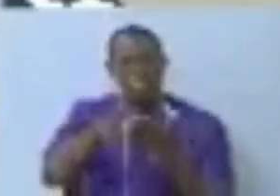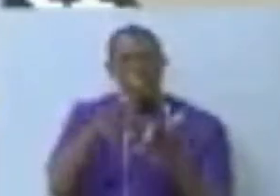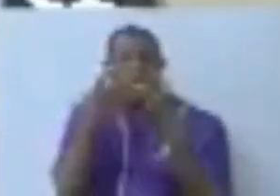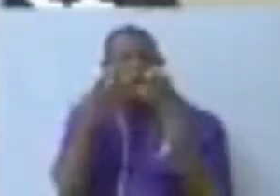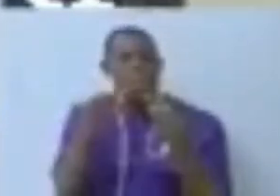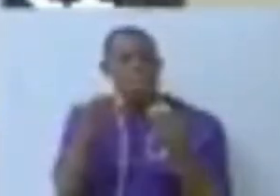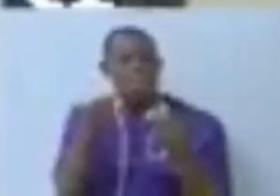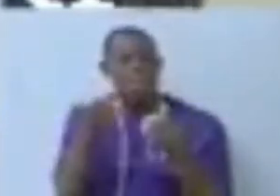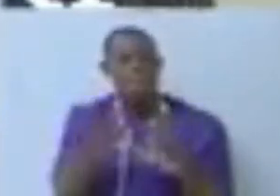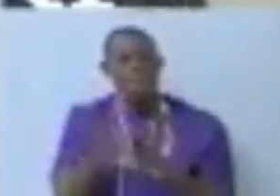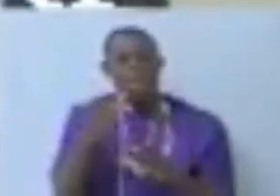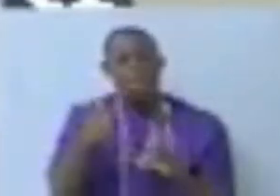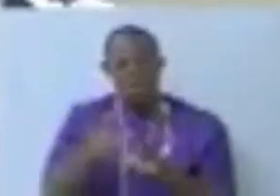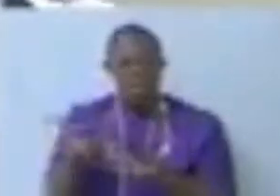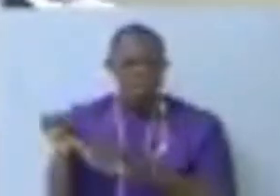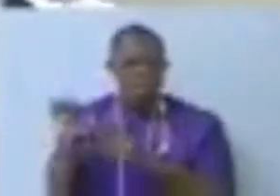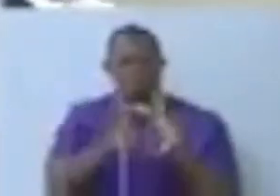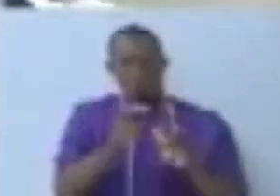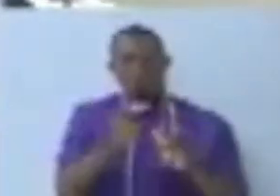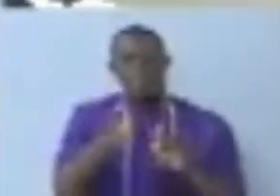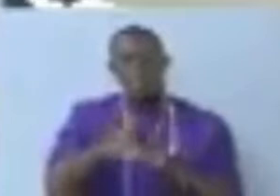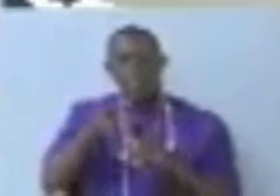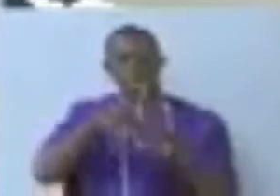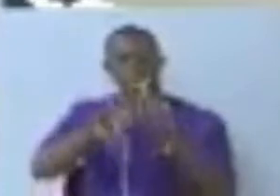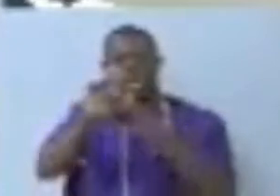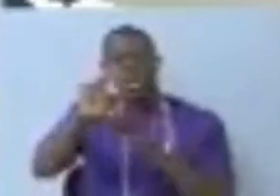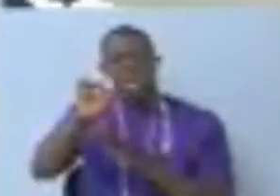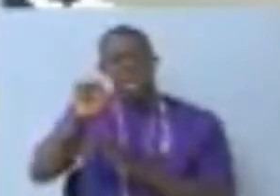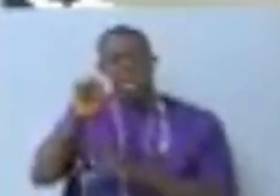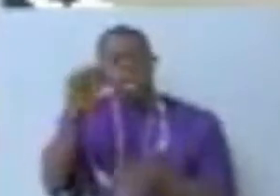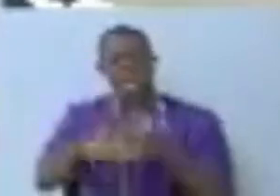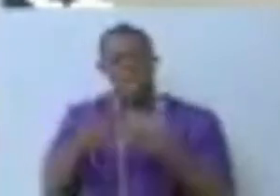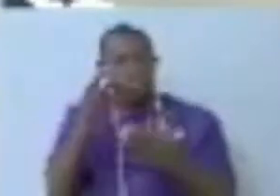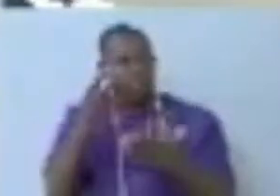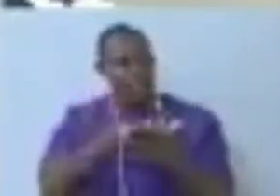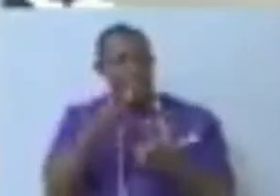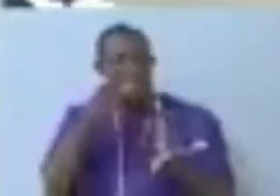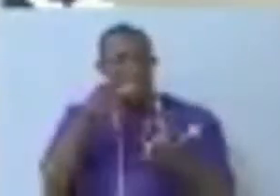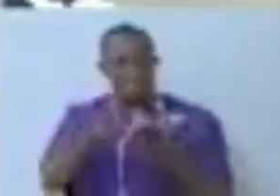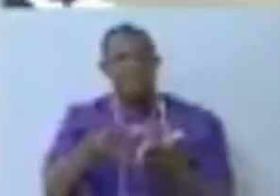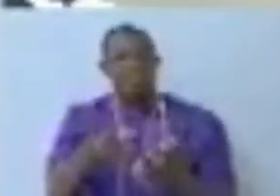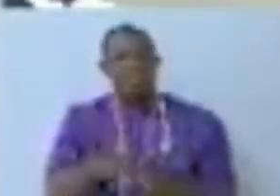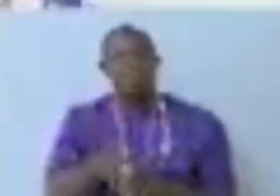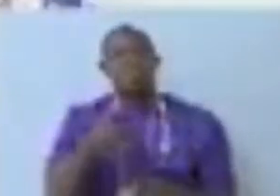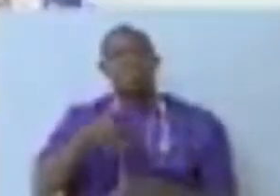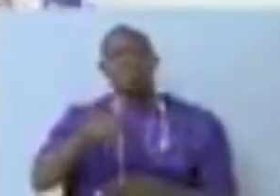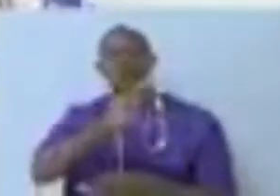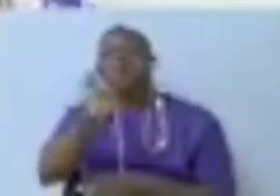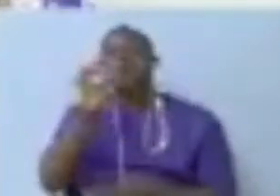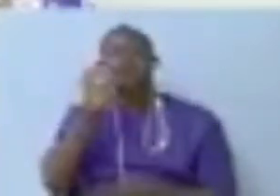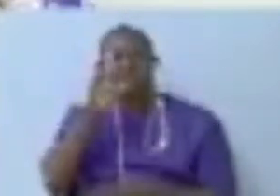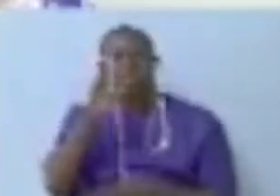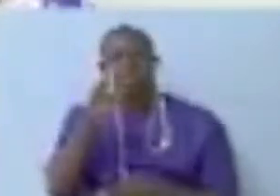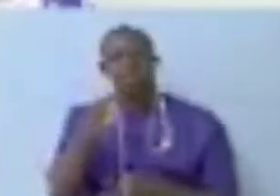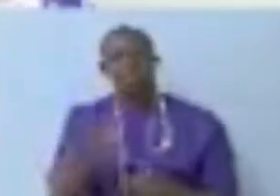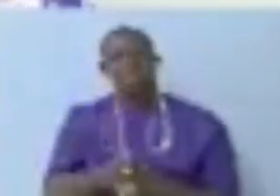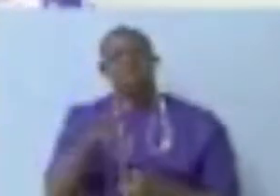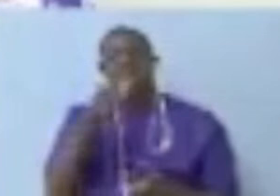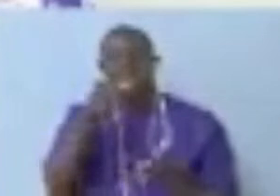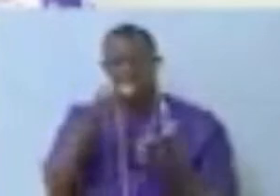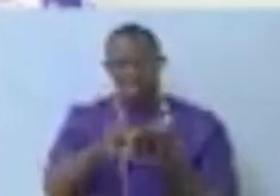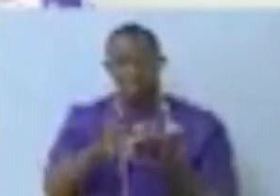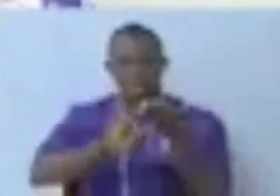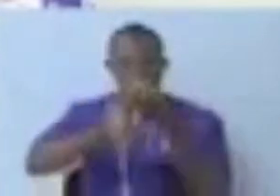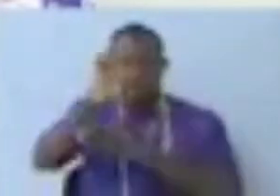it. How could you have moved to the NIA without seeing this letter? I'm not saying that I did not see the letter addressed to